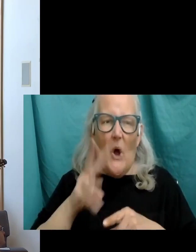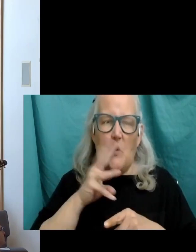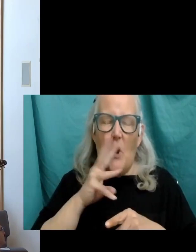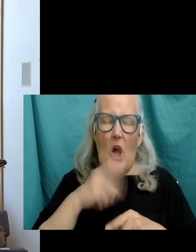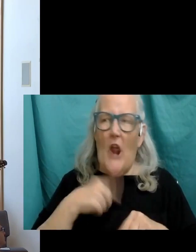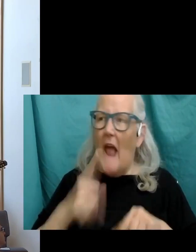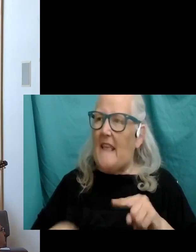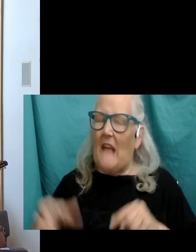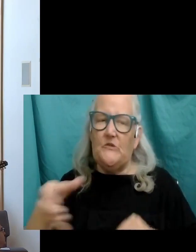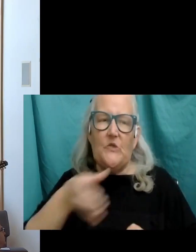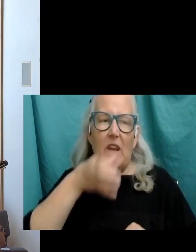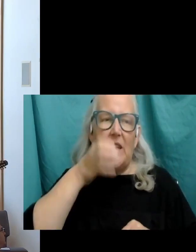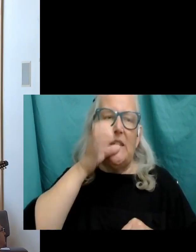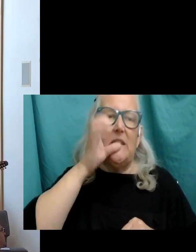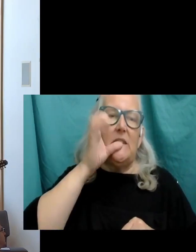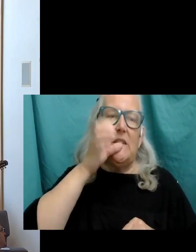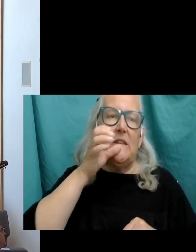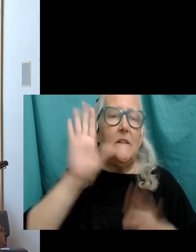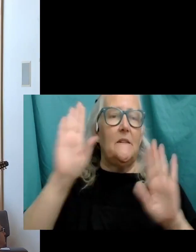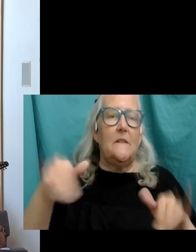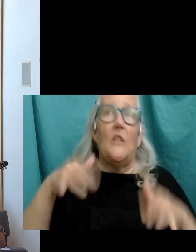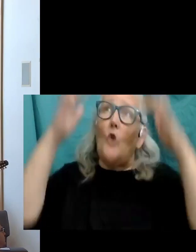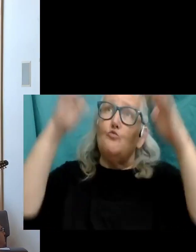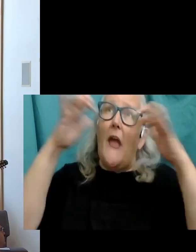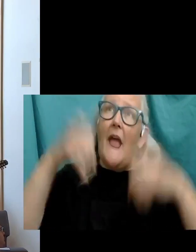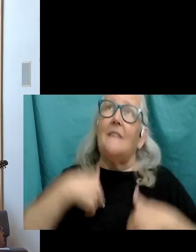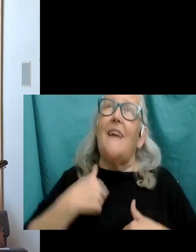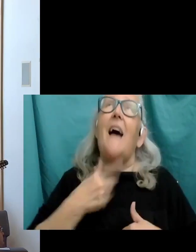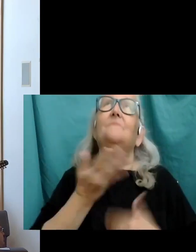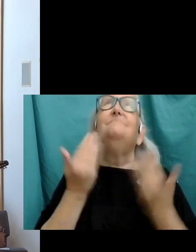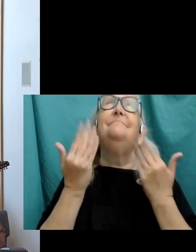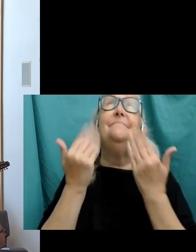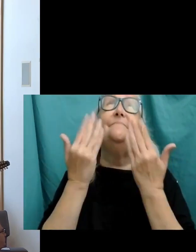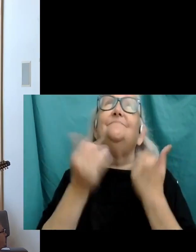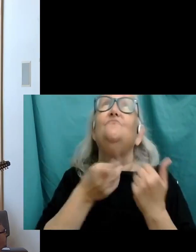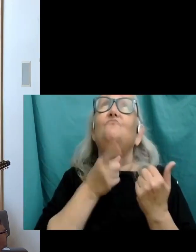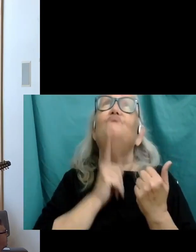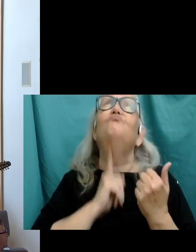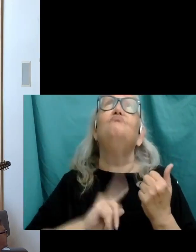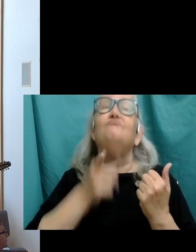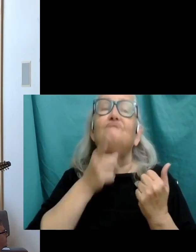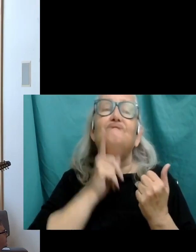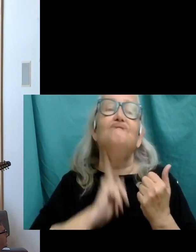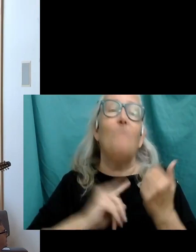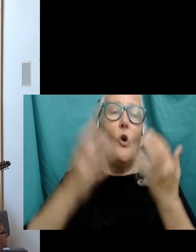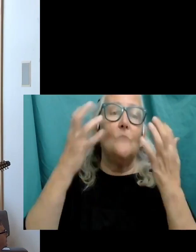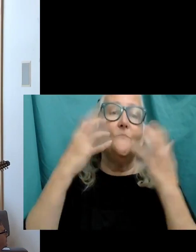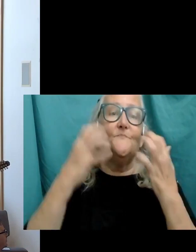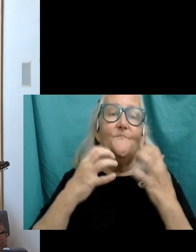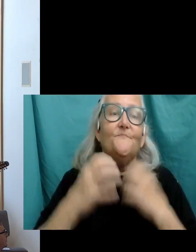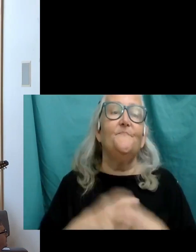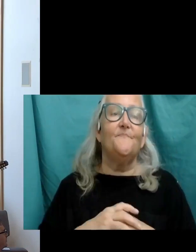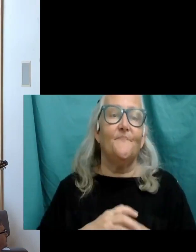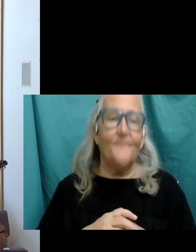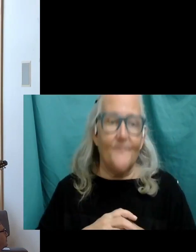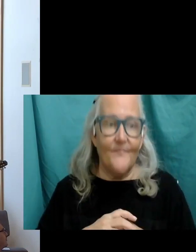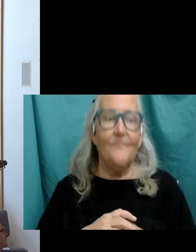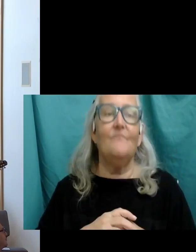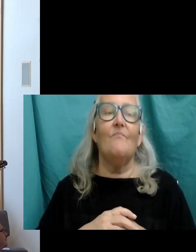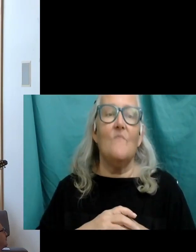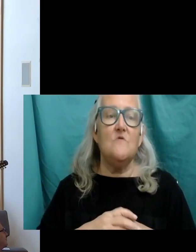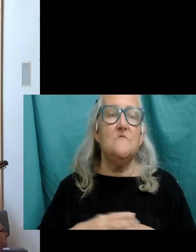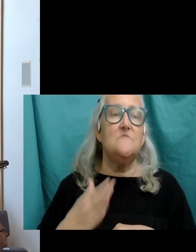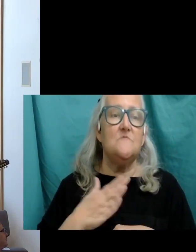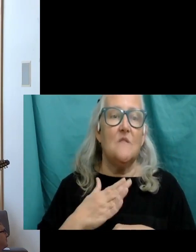the rain that falls so steady down. Though night blindness be my